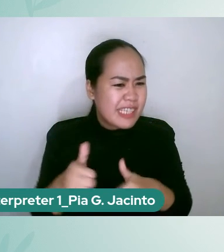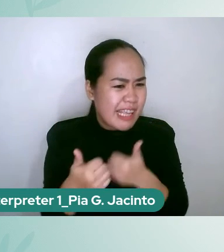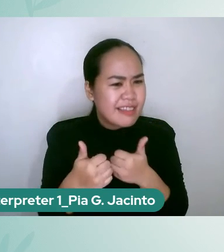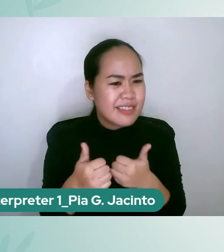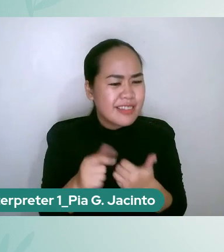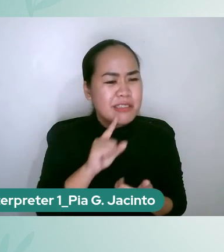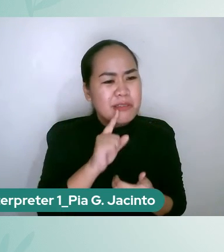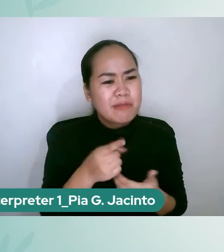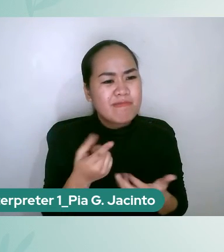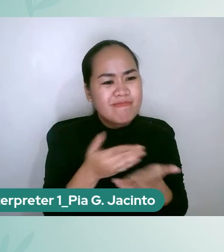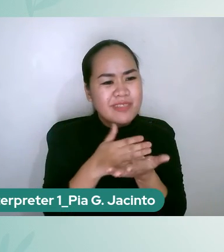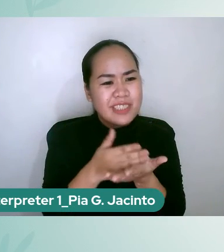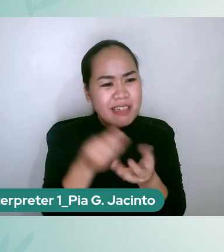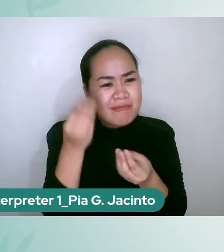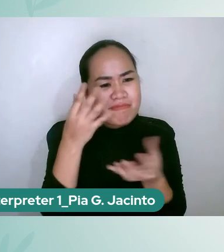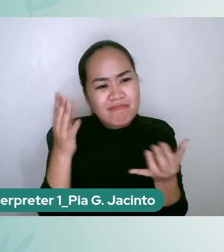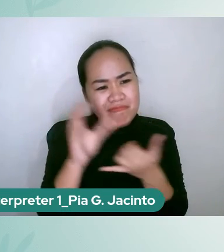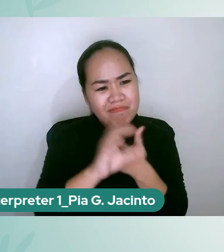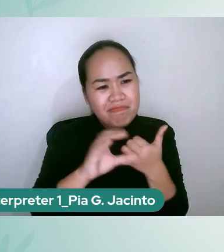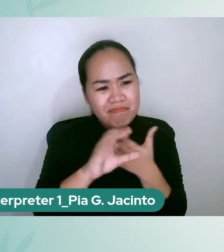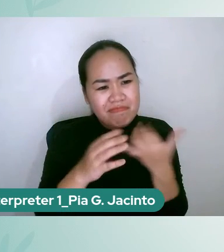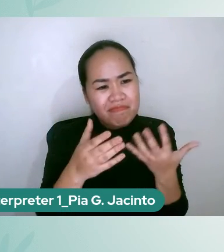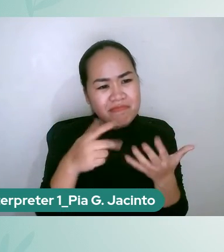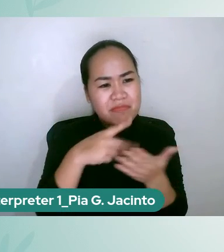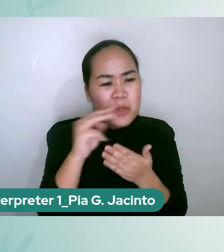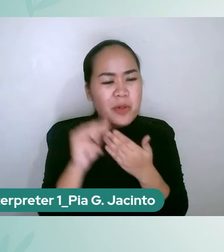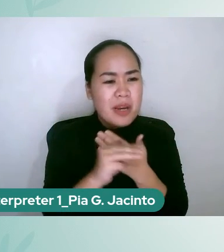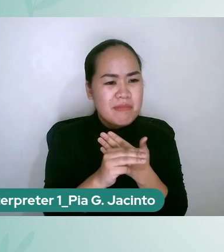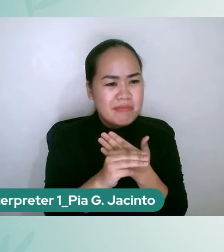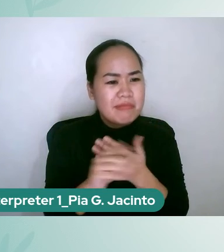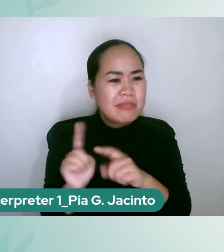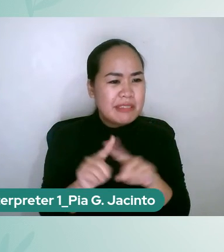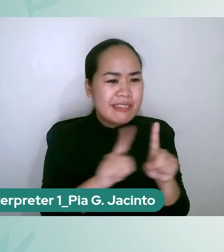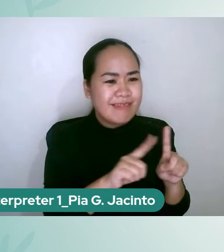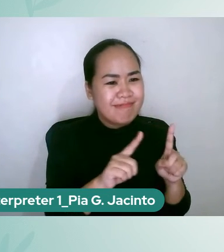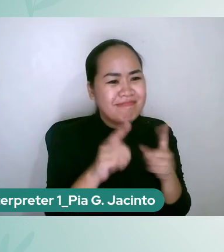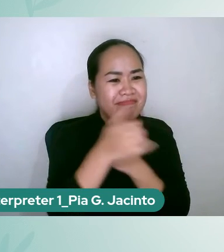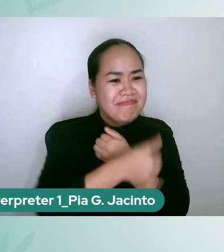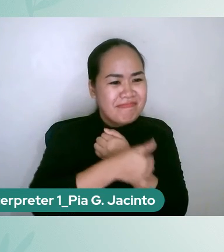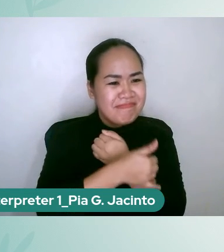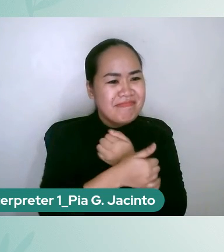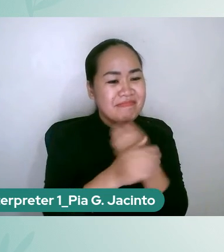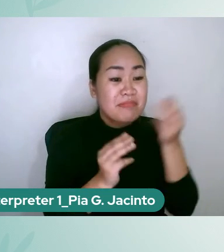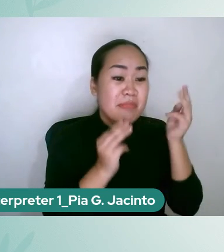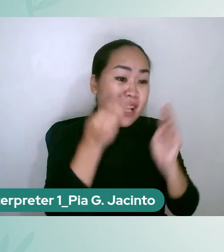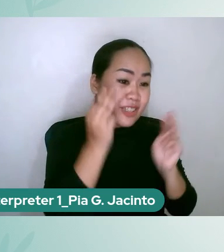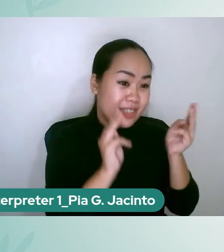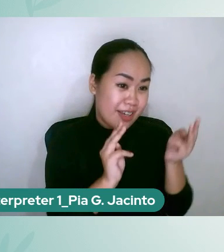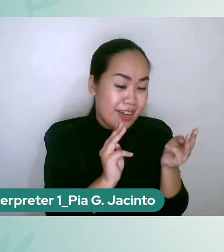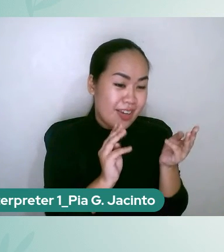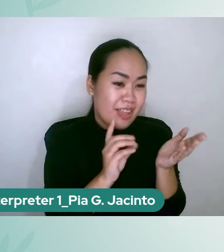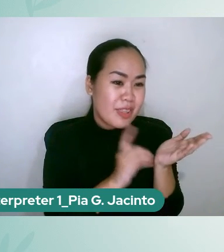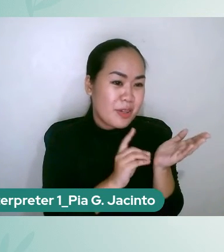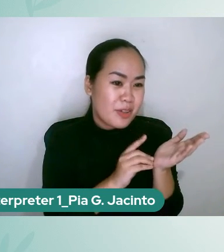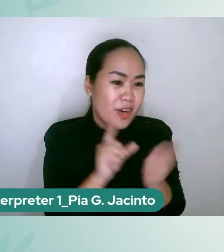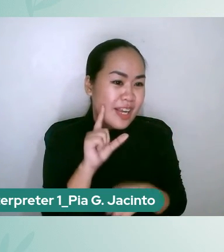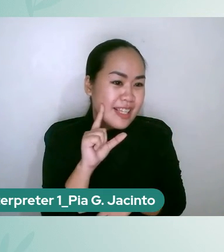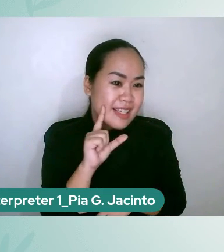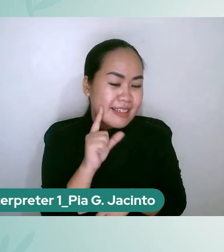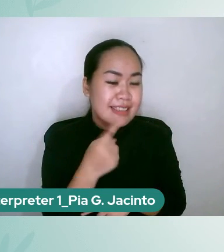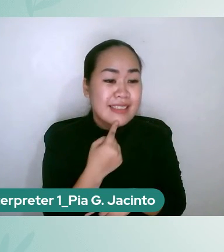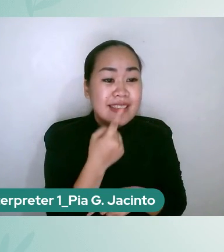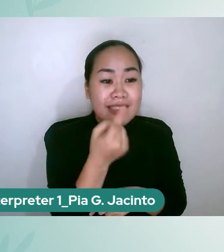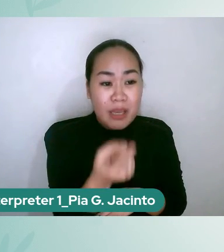of cervical cancer programs in their respective countries. In Malaysia, Dr. Ling mentioned that